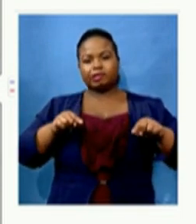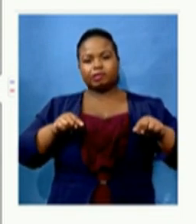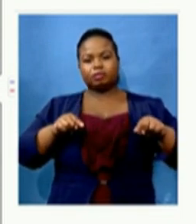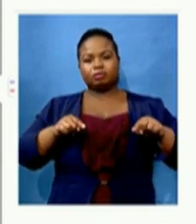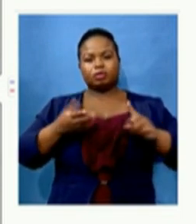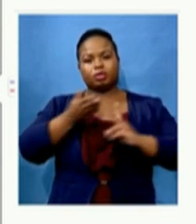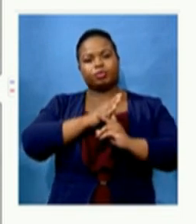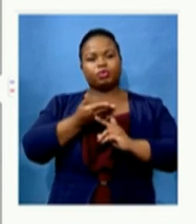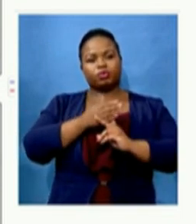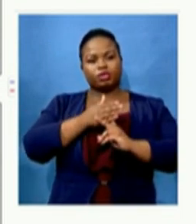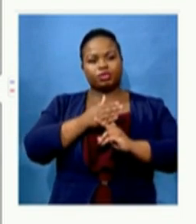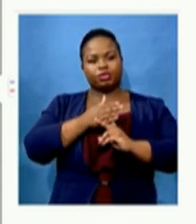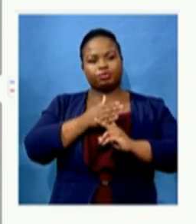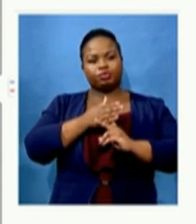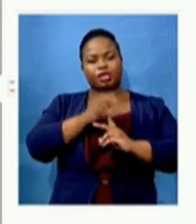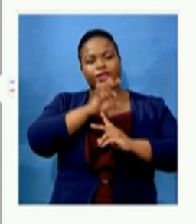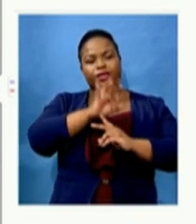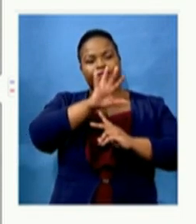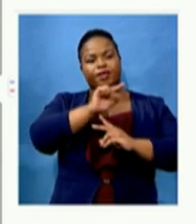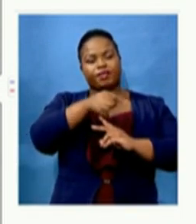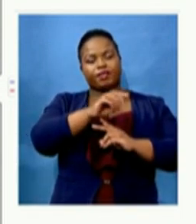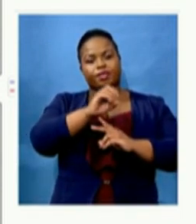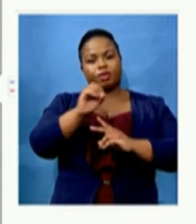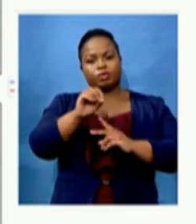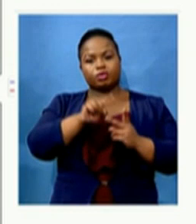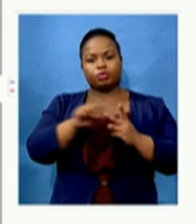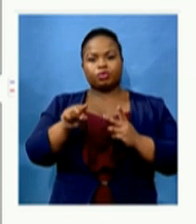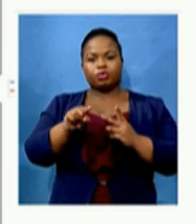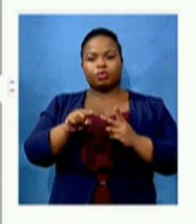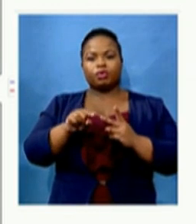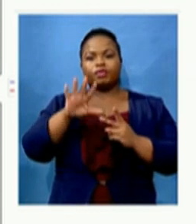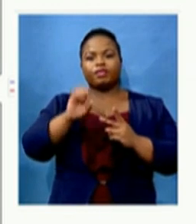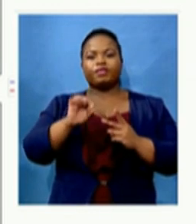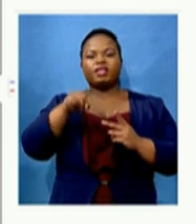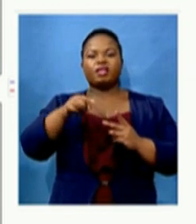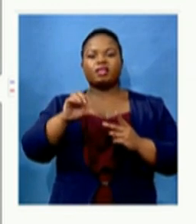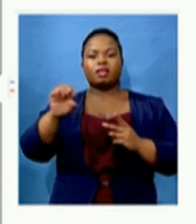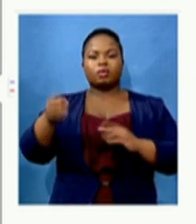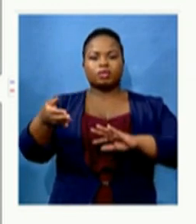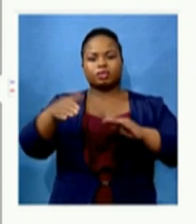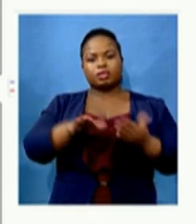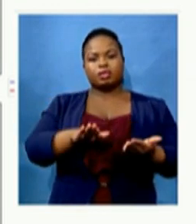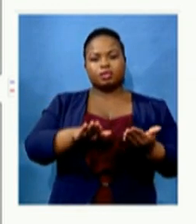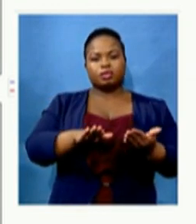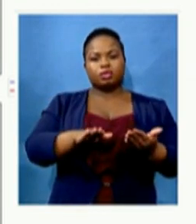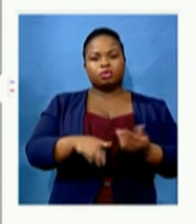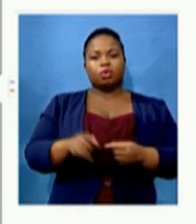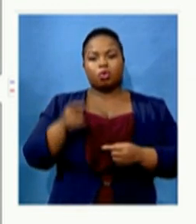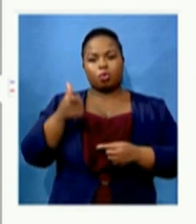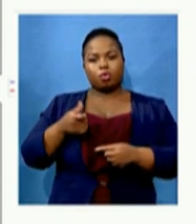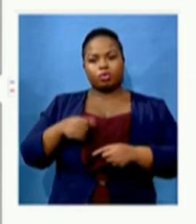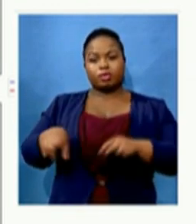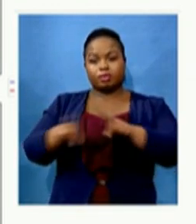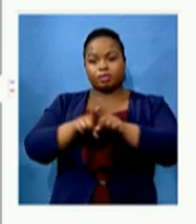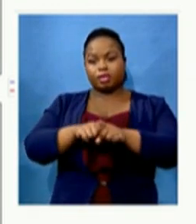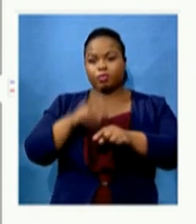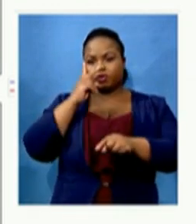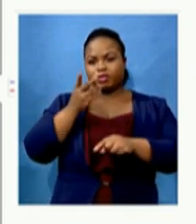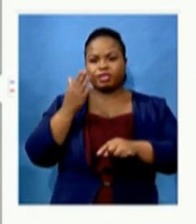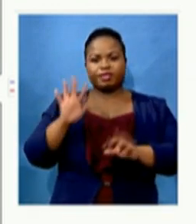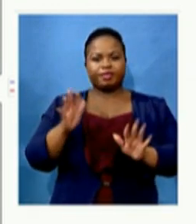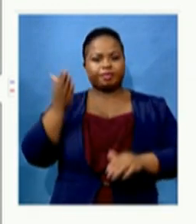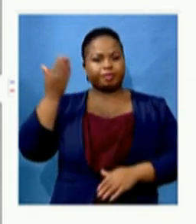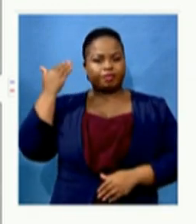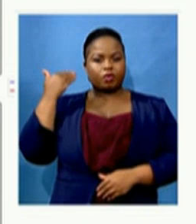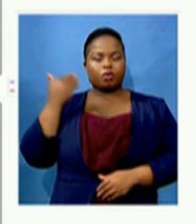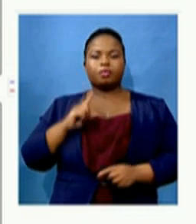and 50,000 deaths, which is in a similar range to the presentations we've seen previously. But as I've said before, there are reasons that those numbers